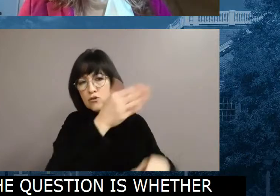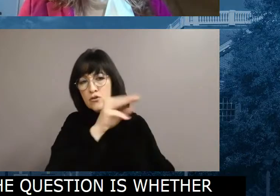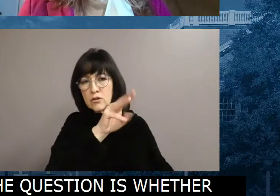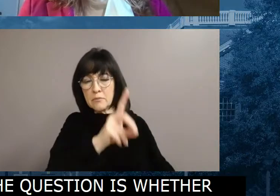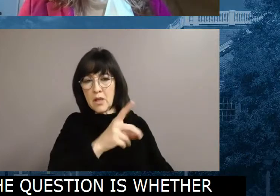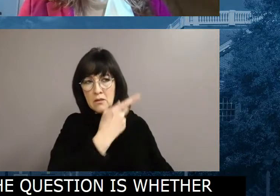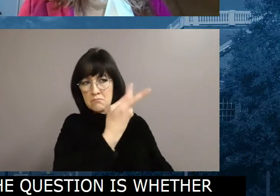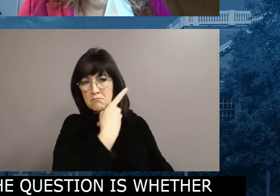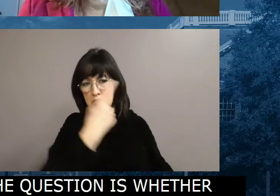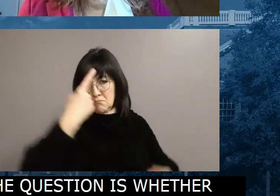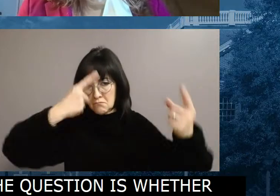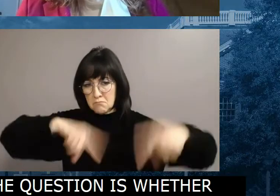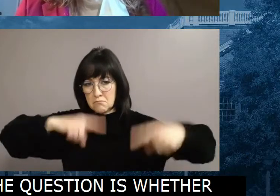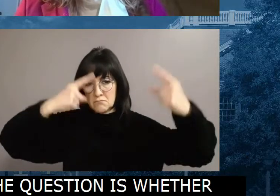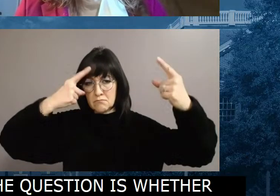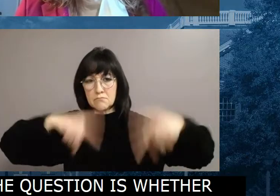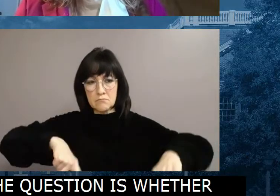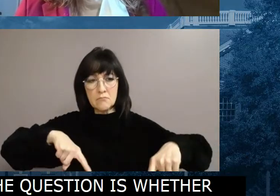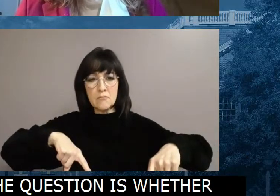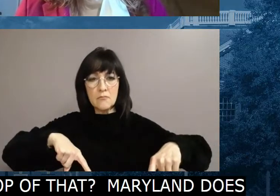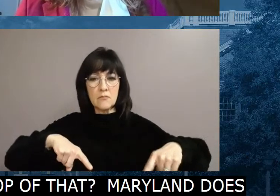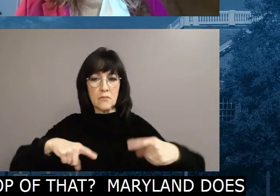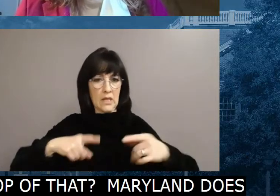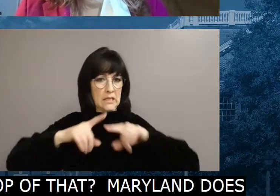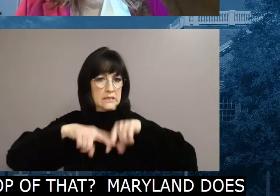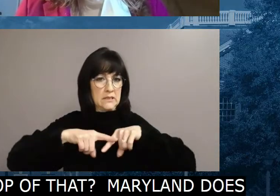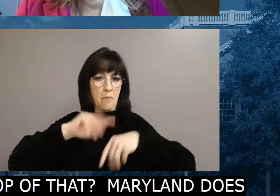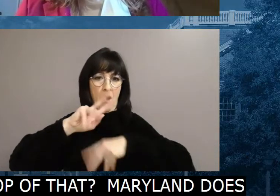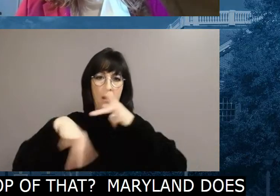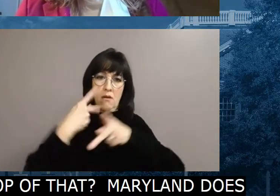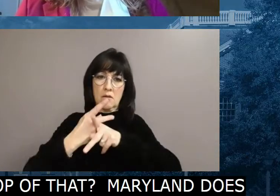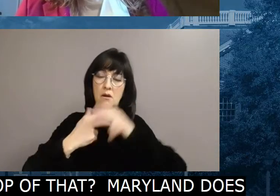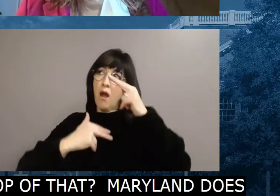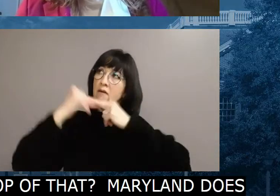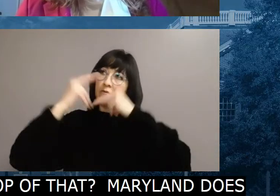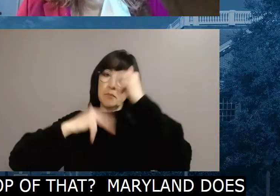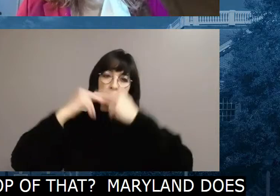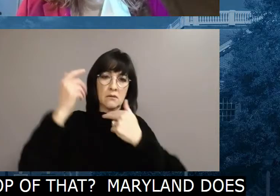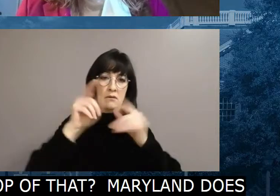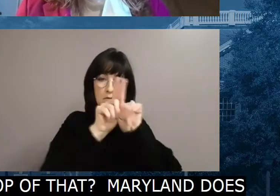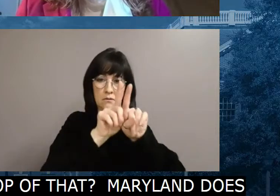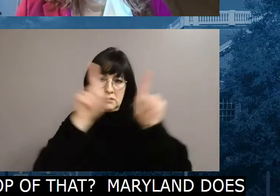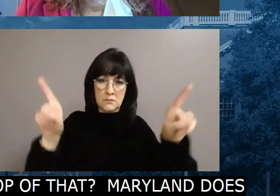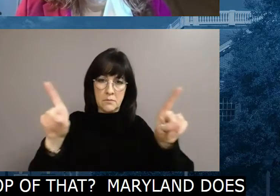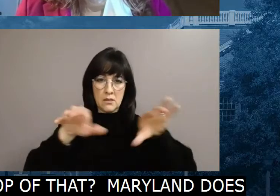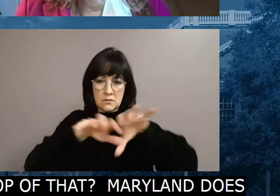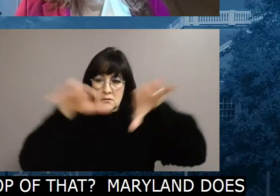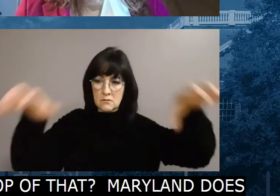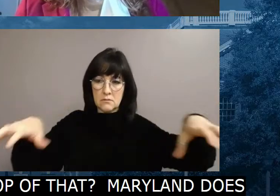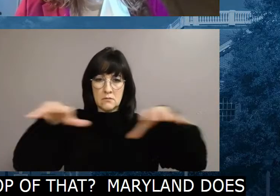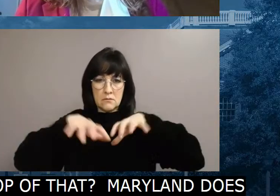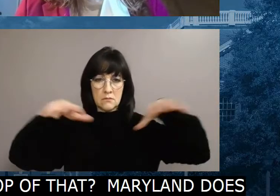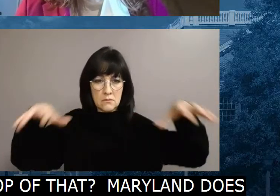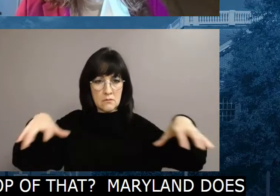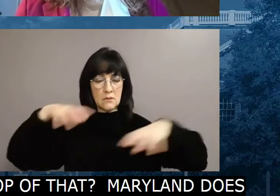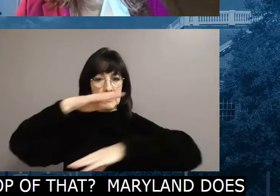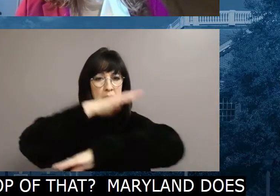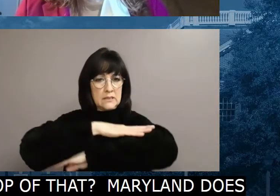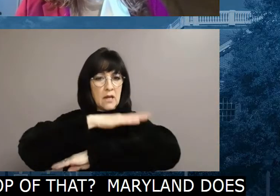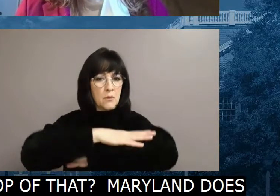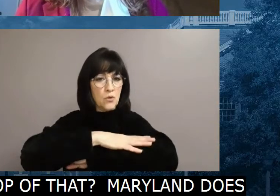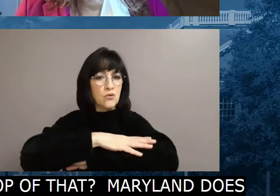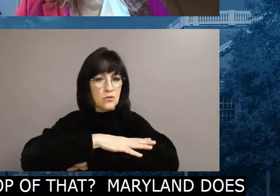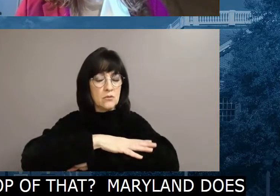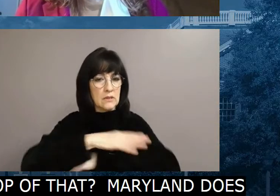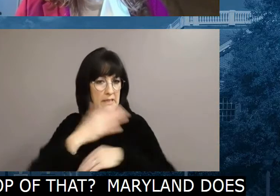of spacing and others within an establishment effectively limit